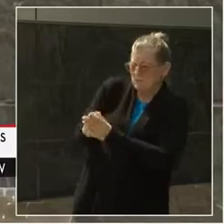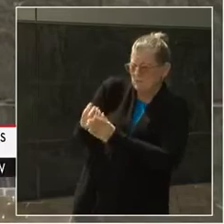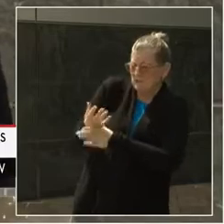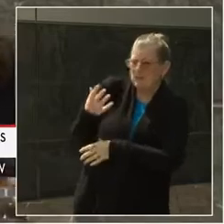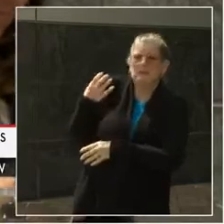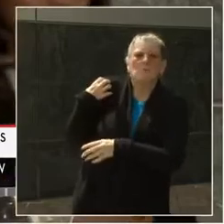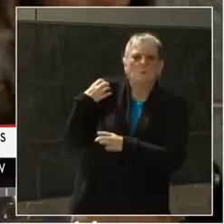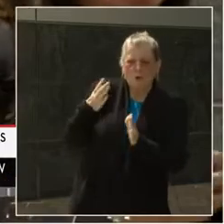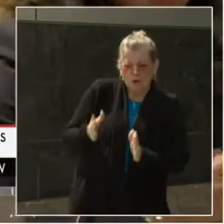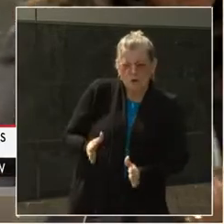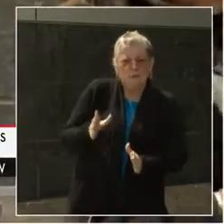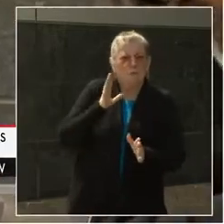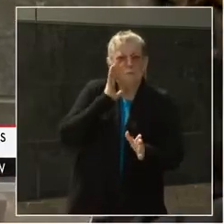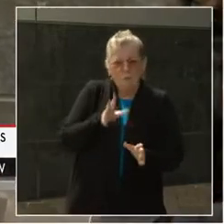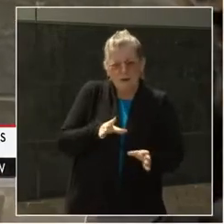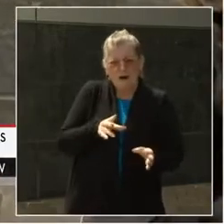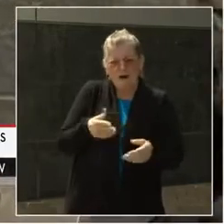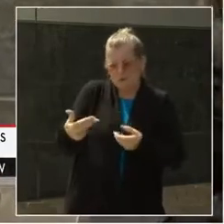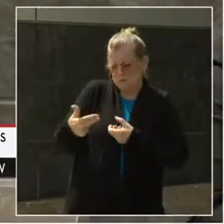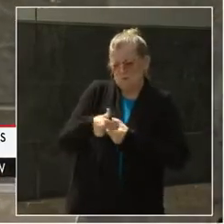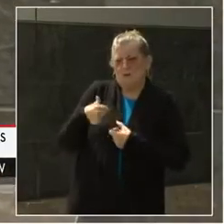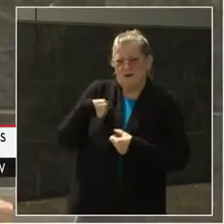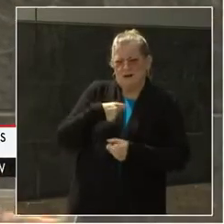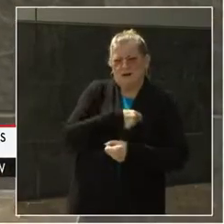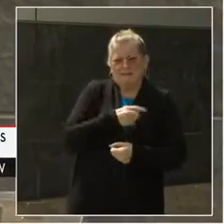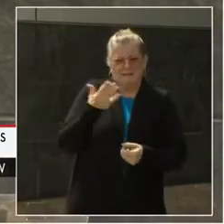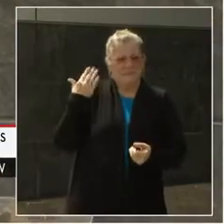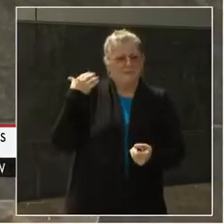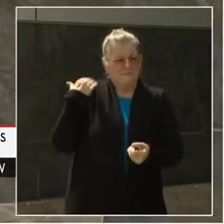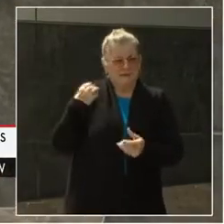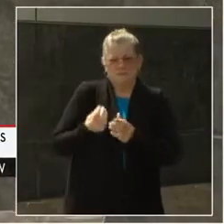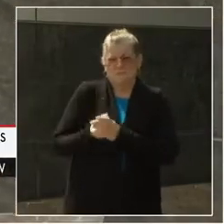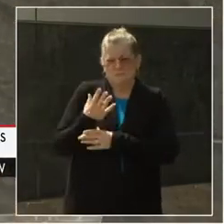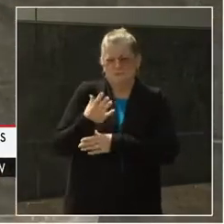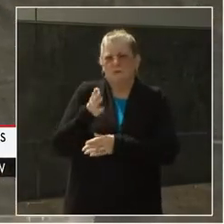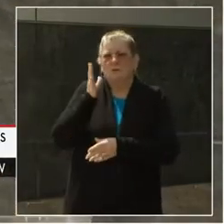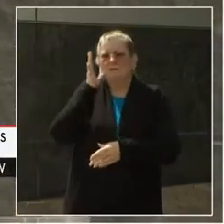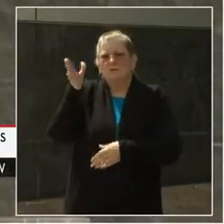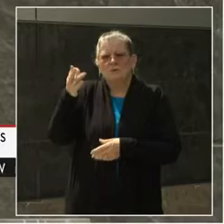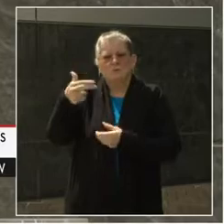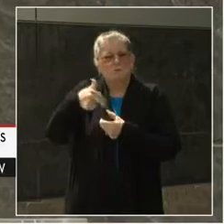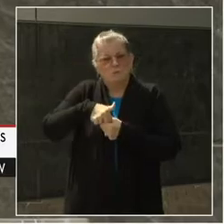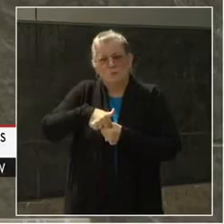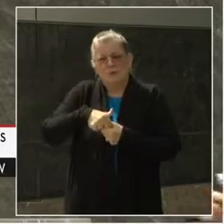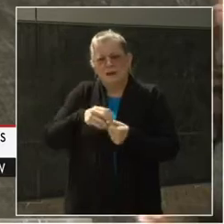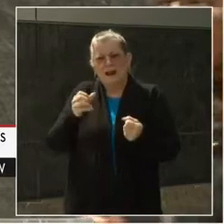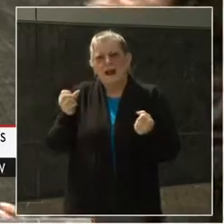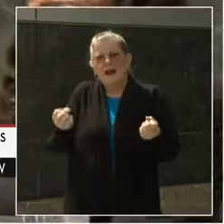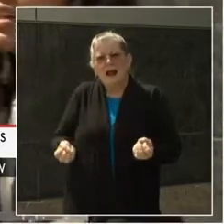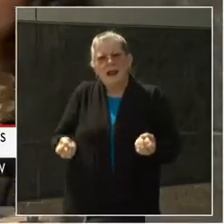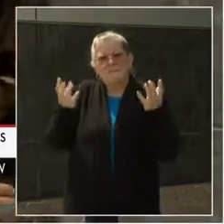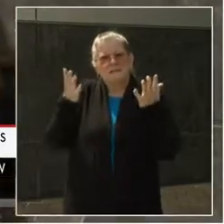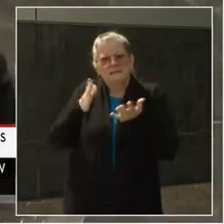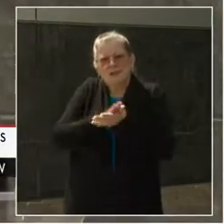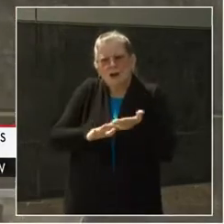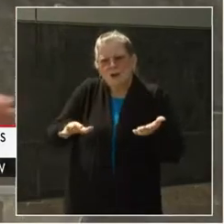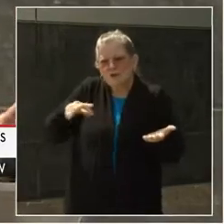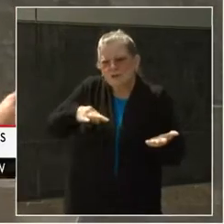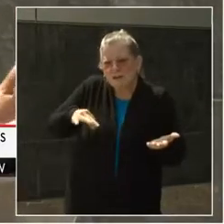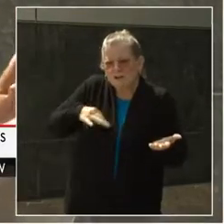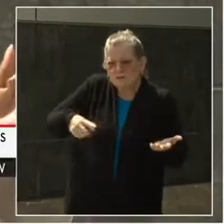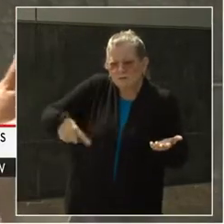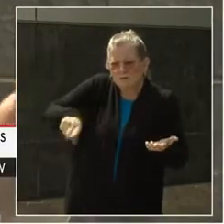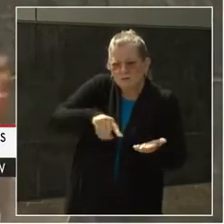again. Yes. How many college credits can students accumulate? They can